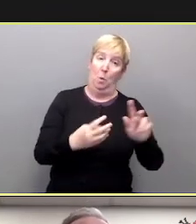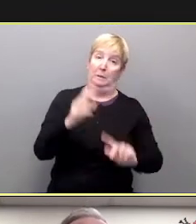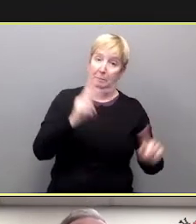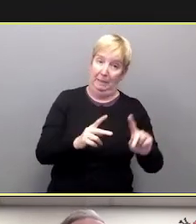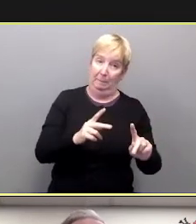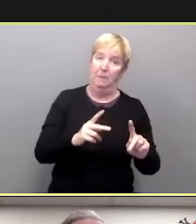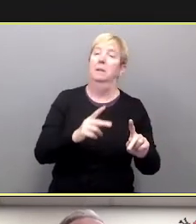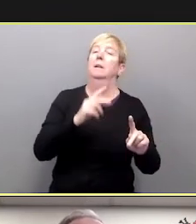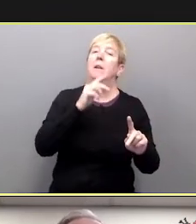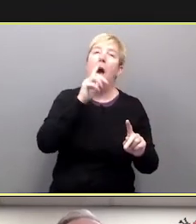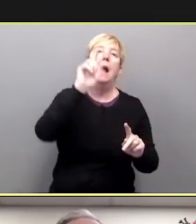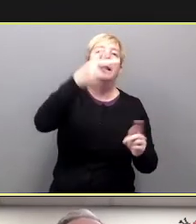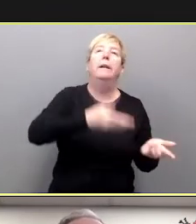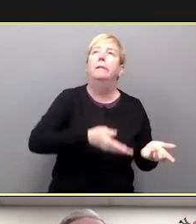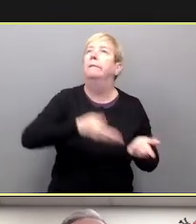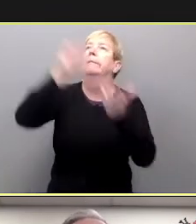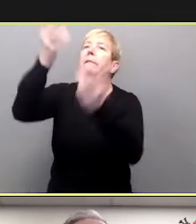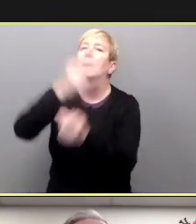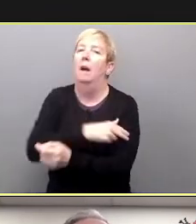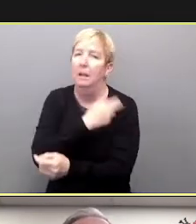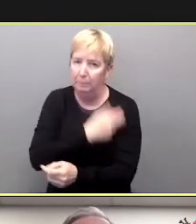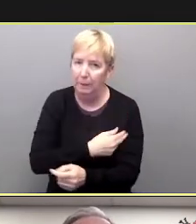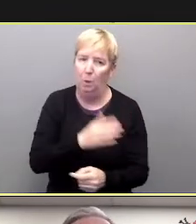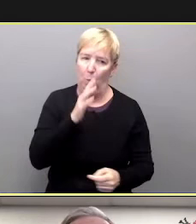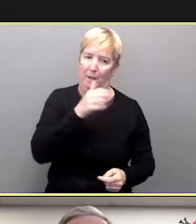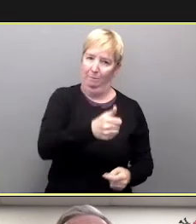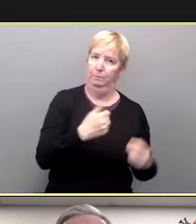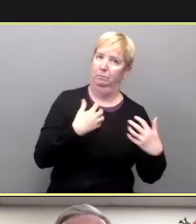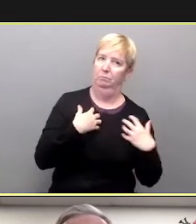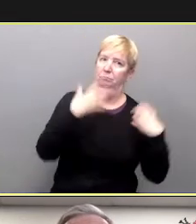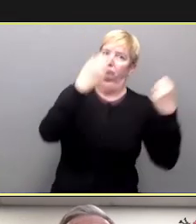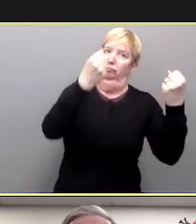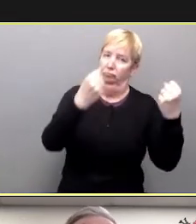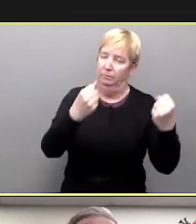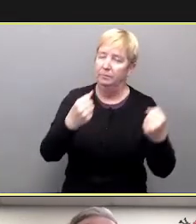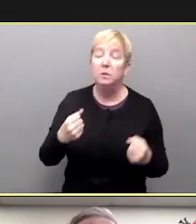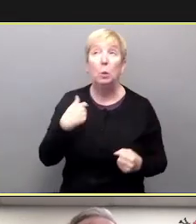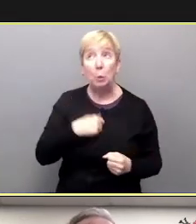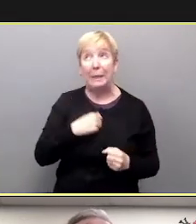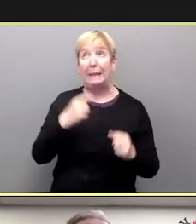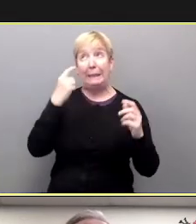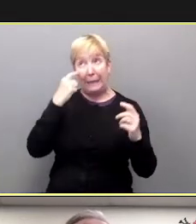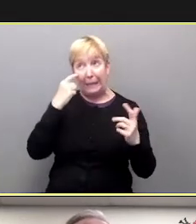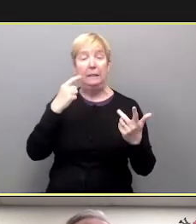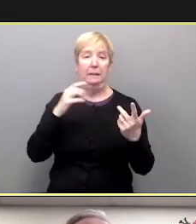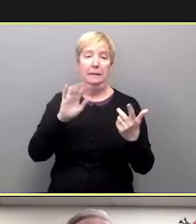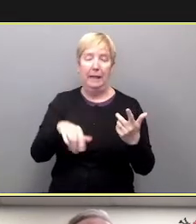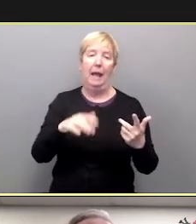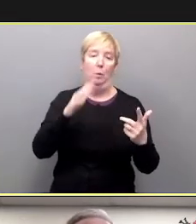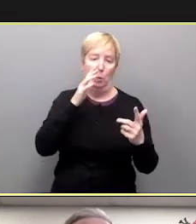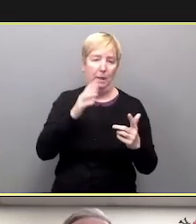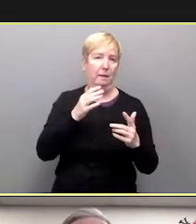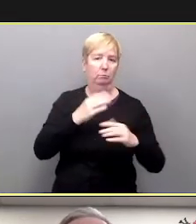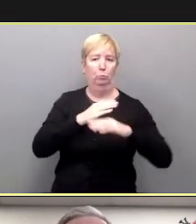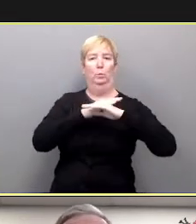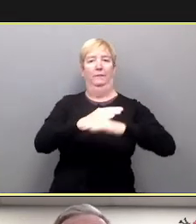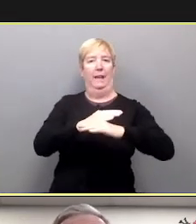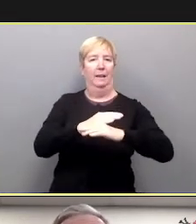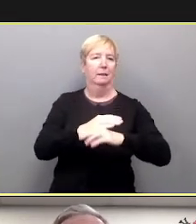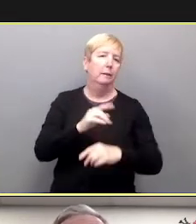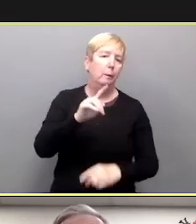hospitalizations. So we're on the right track. We think we're preventing hundreds of hospitalizations a week by giving this,